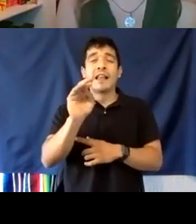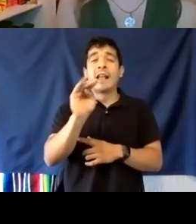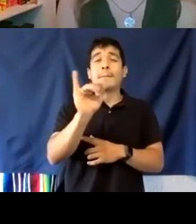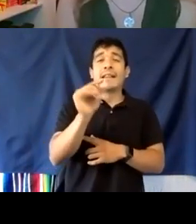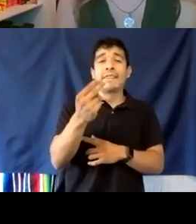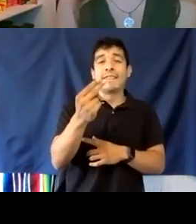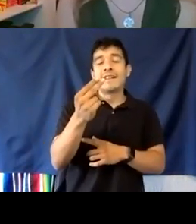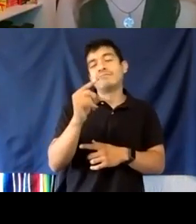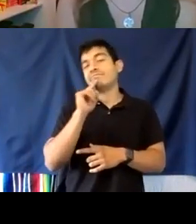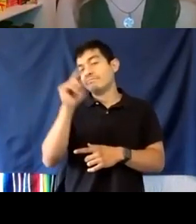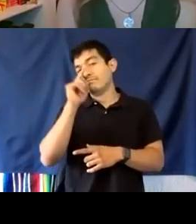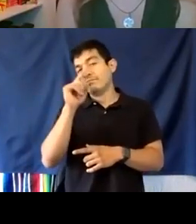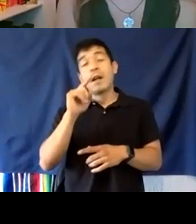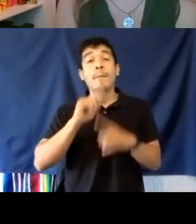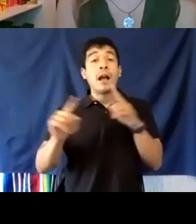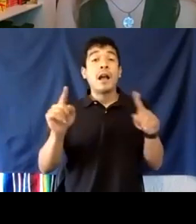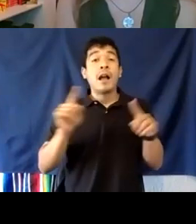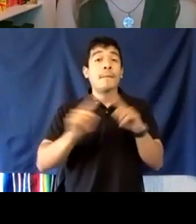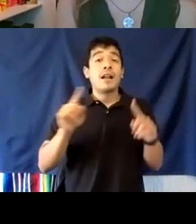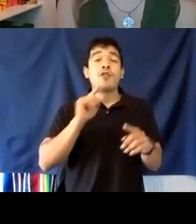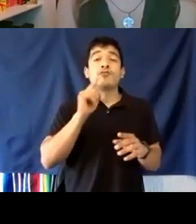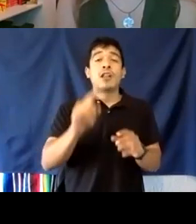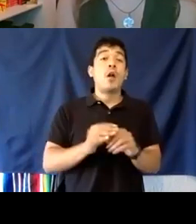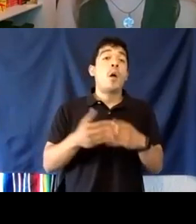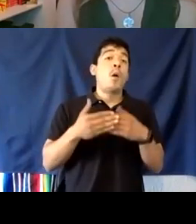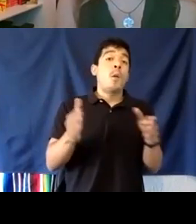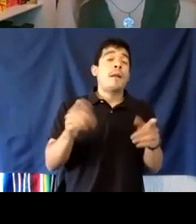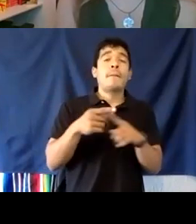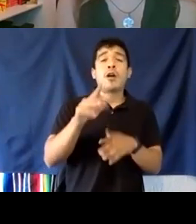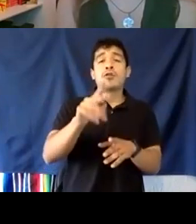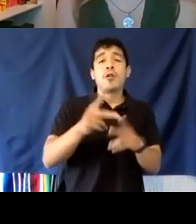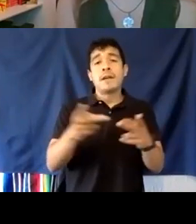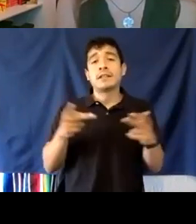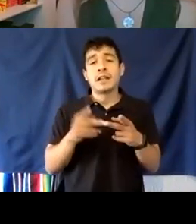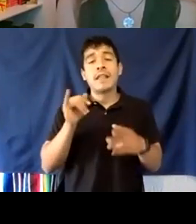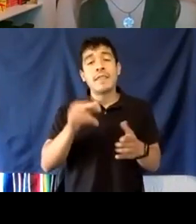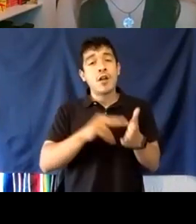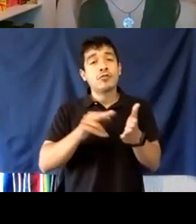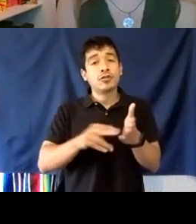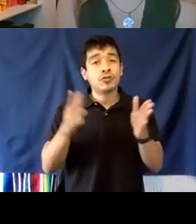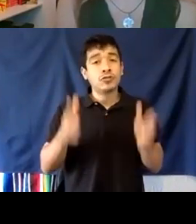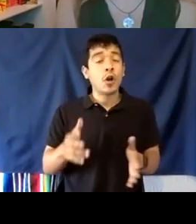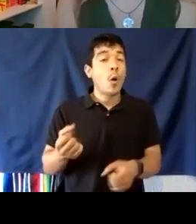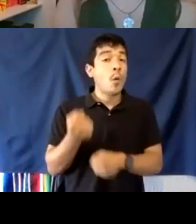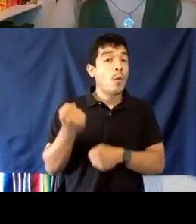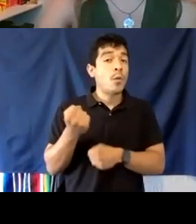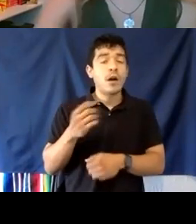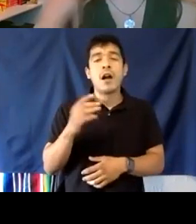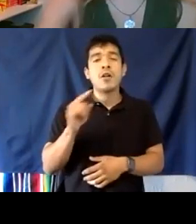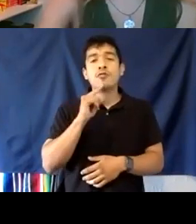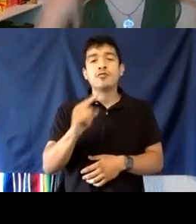really transparent about the position that a researcher holds, and you know,